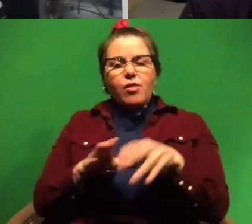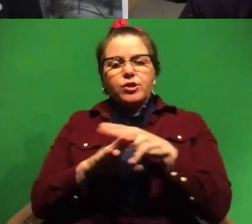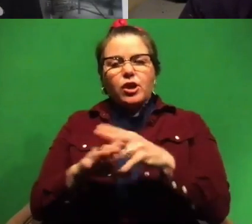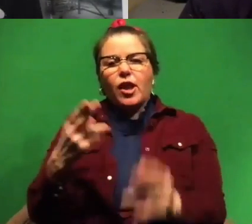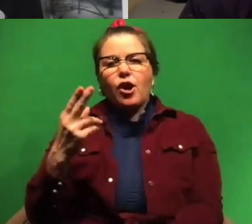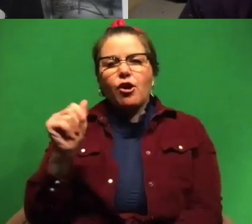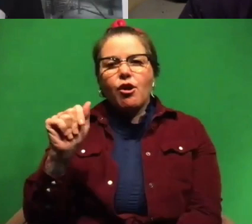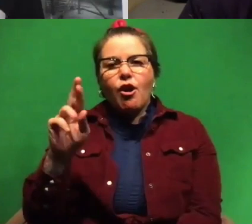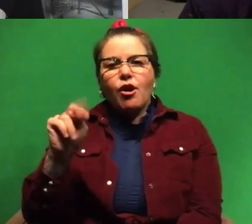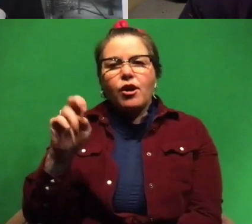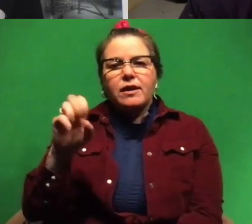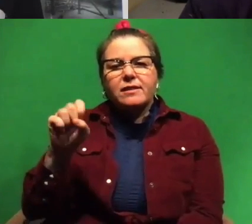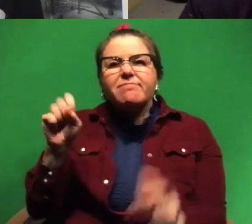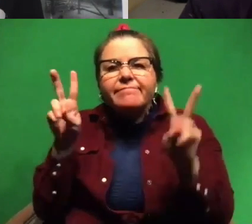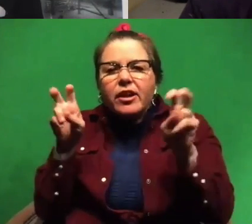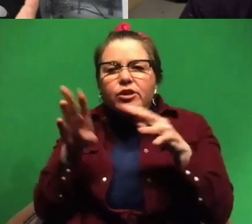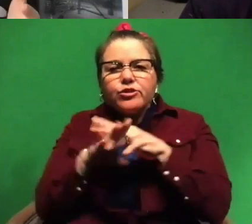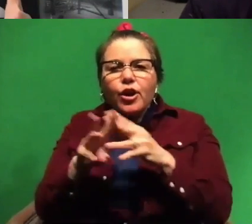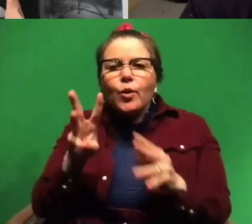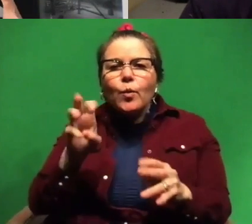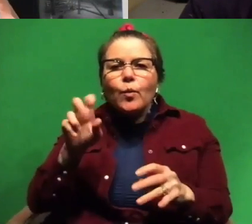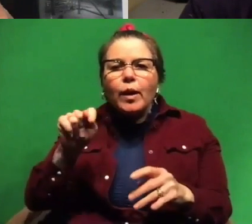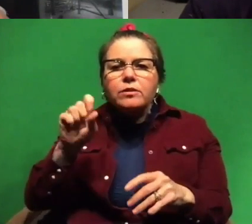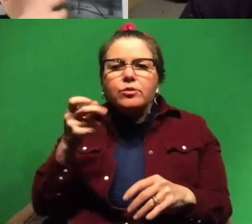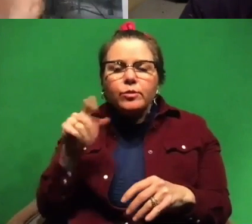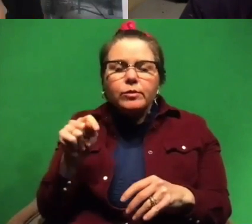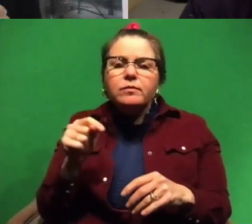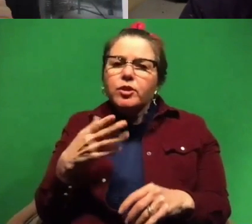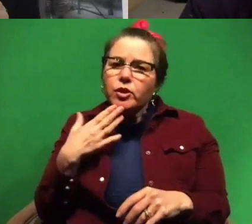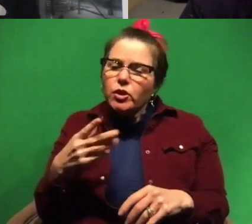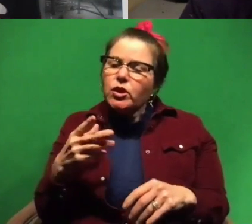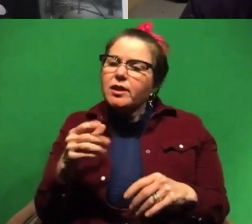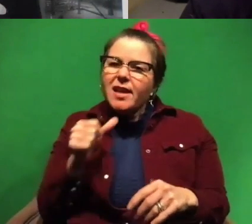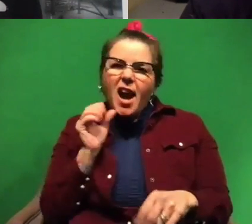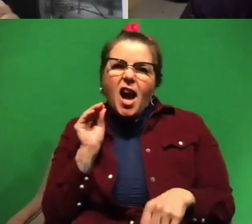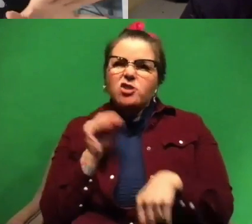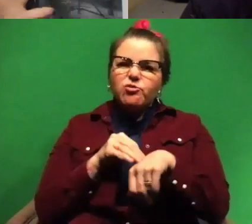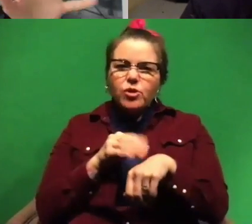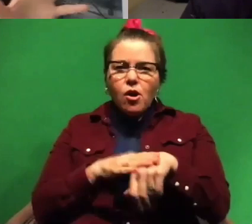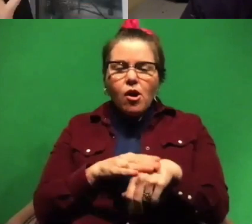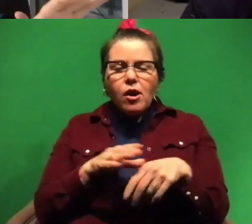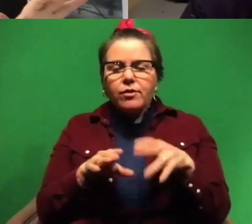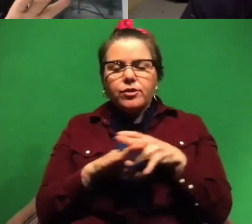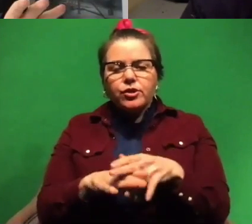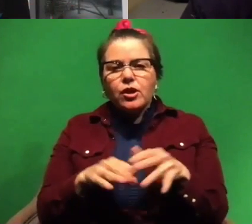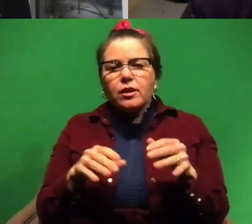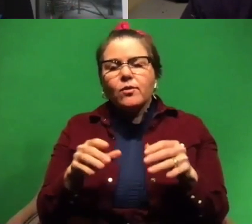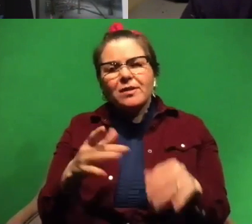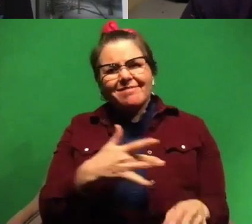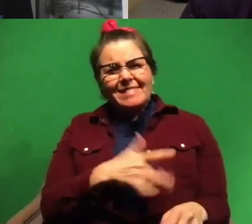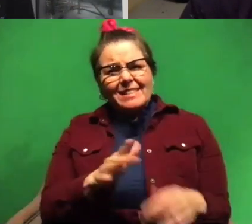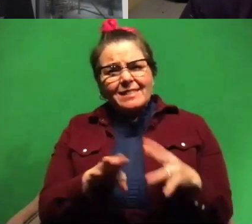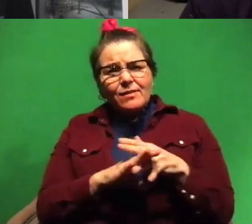shark wetsuit, you know. And that was really good because it's like less invasive. So these sharks are sensitive, you know,